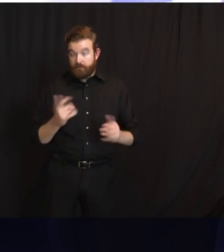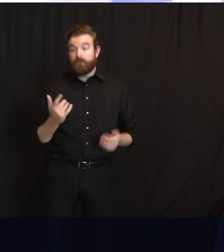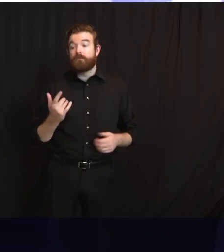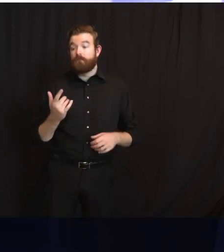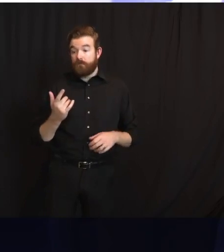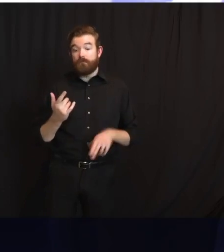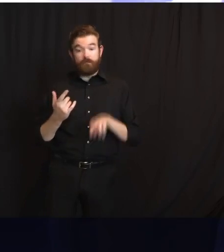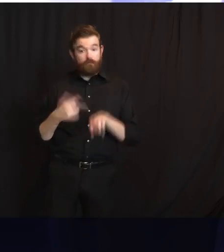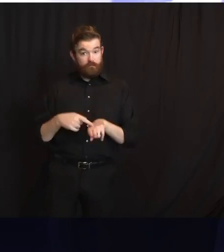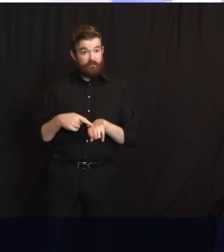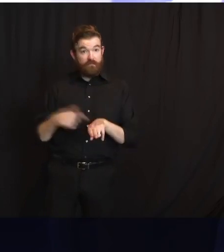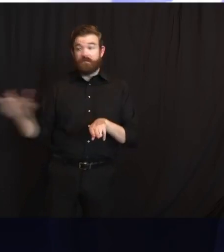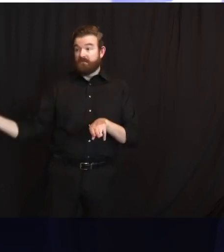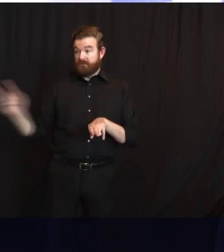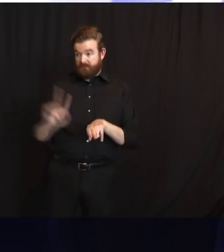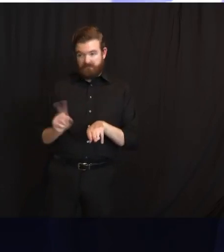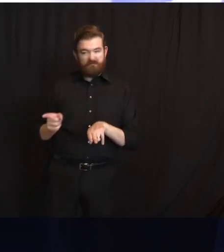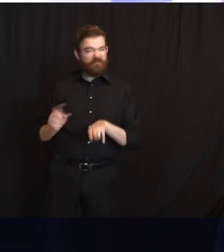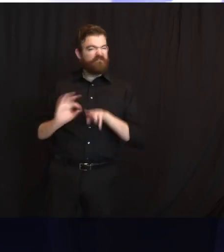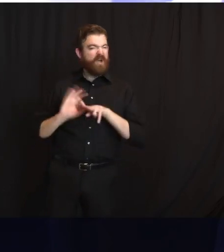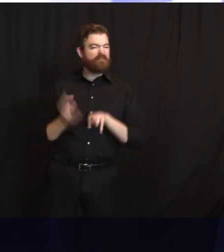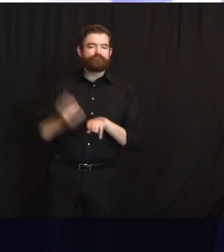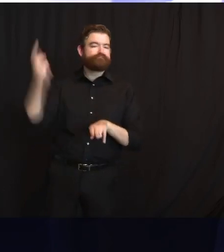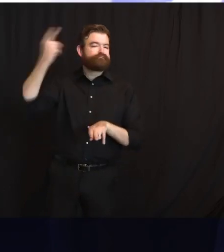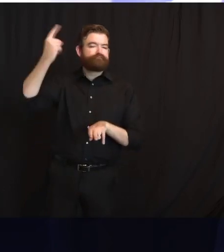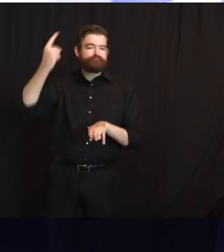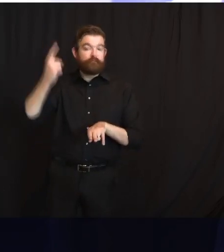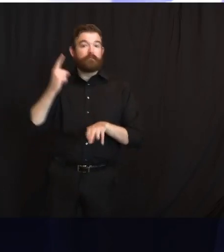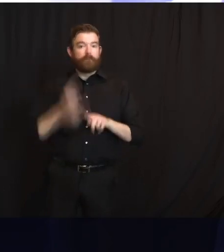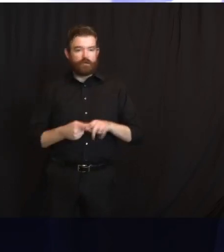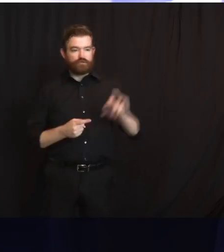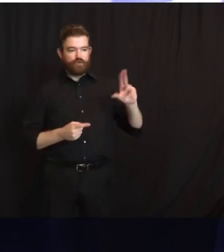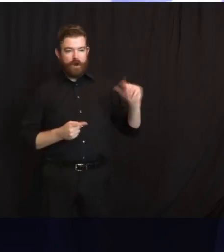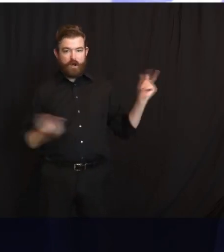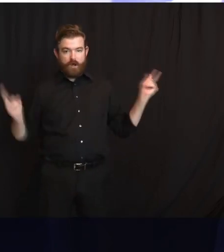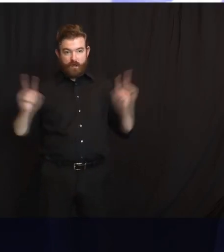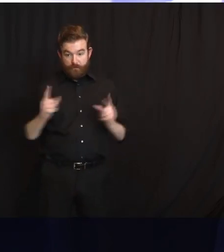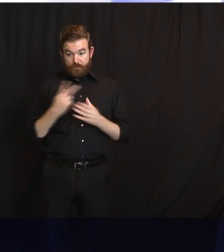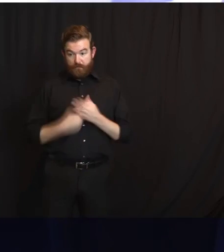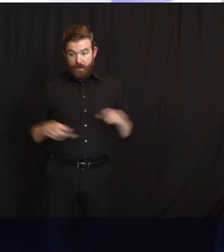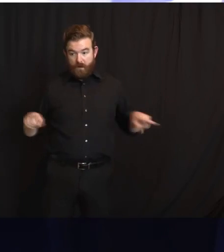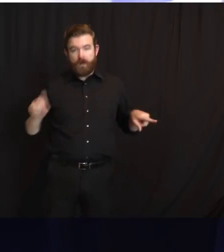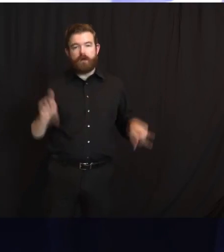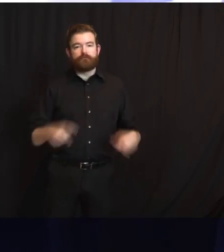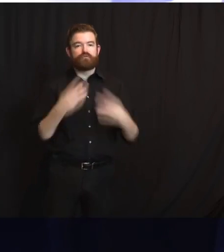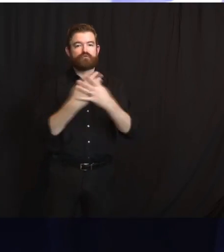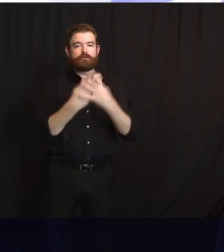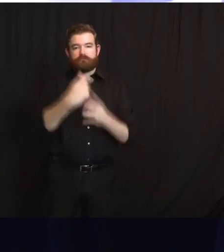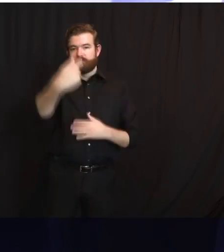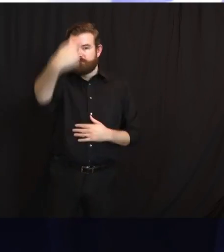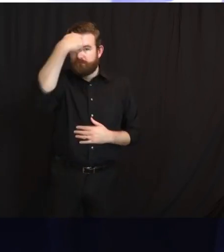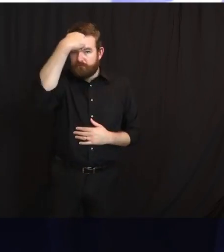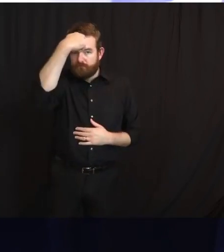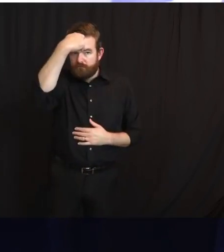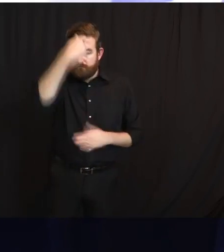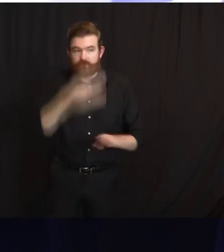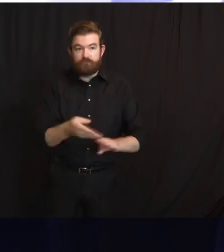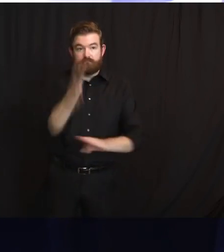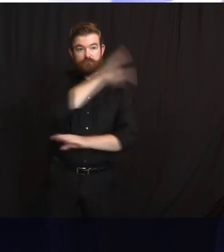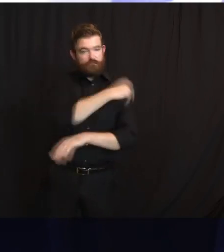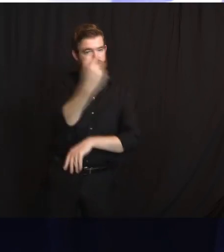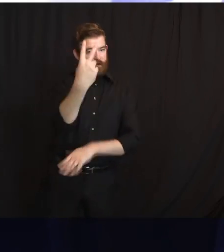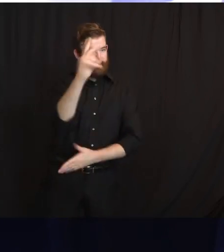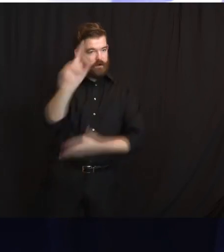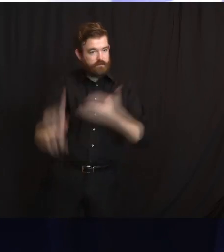clinical area and every 12 hours following. Once in the labor and delivery unit, they will be